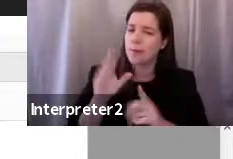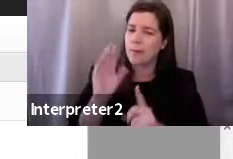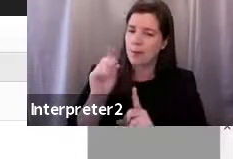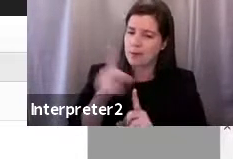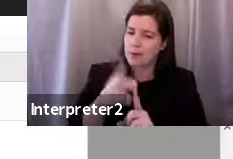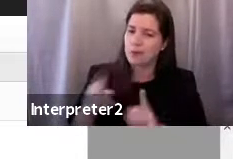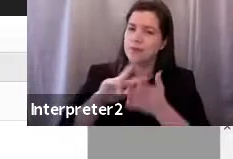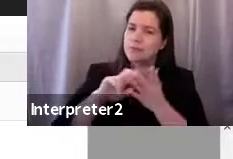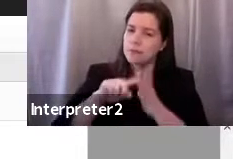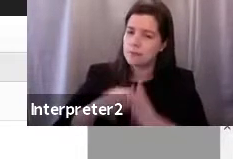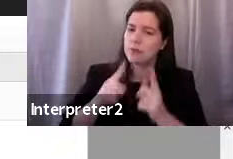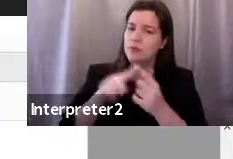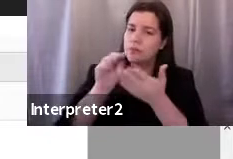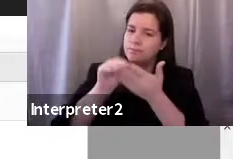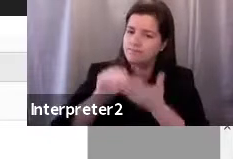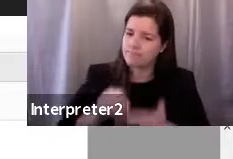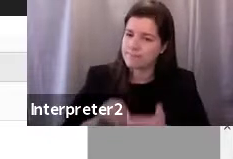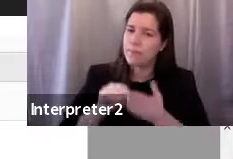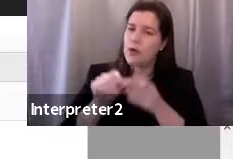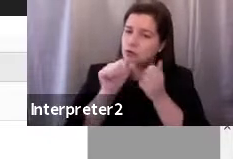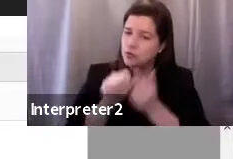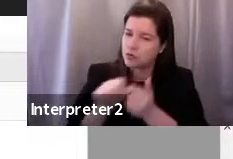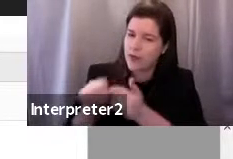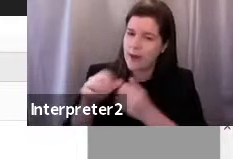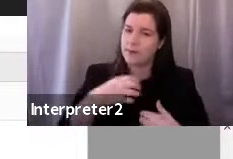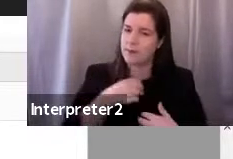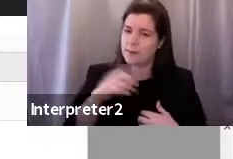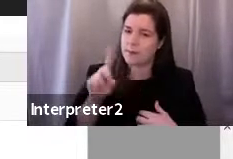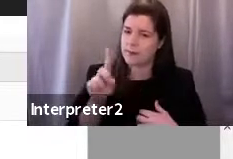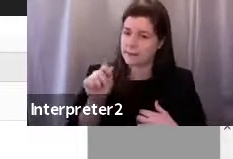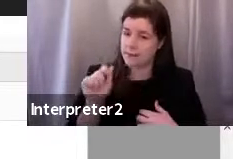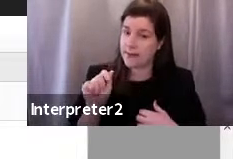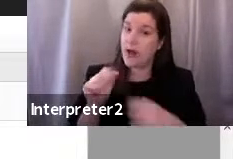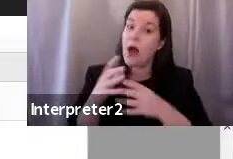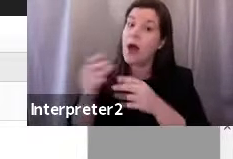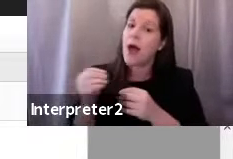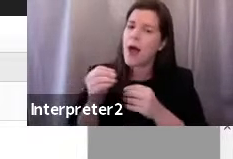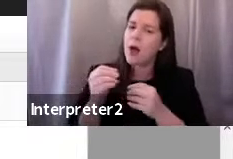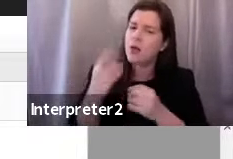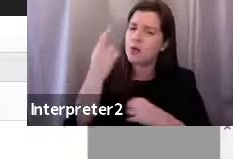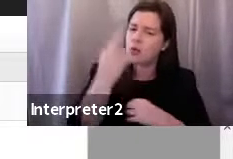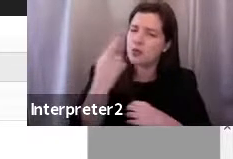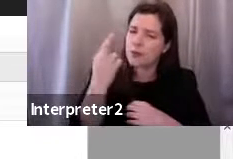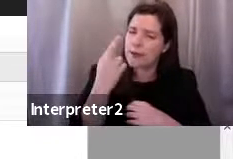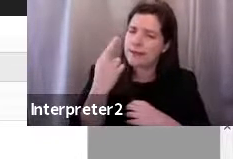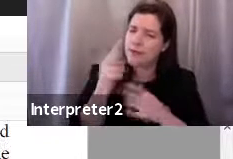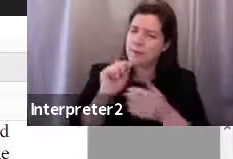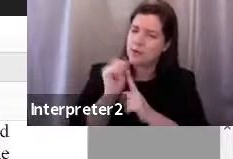begin tracking that complaint data, in addition to data about the nature of complaints it receives.